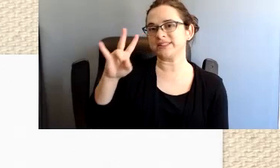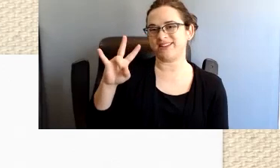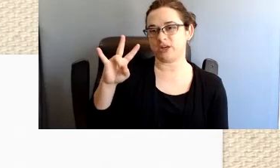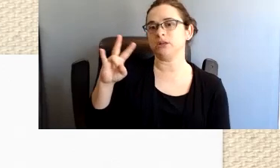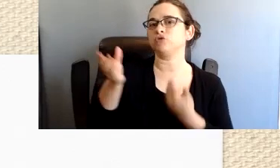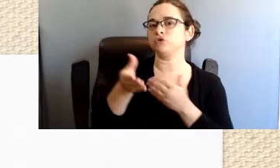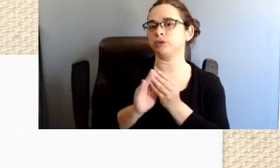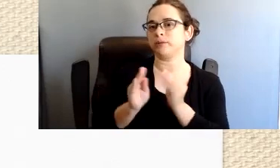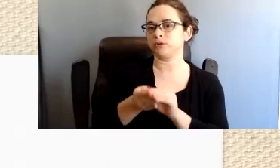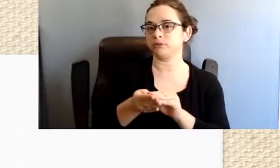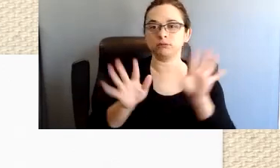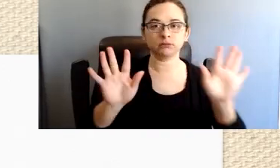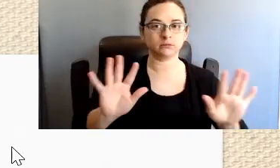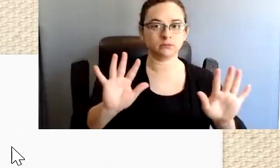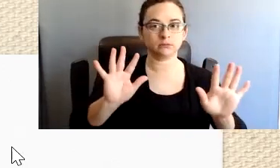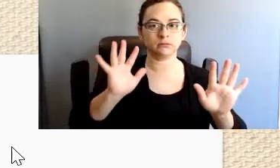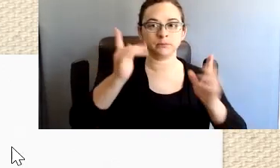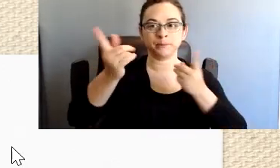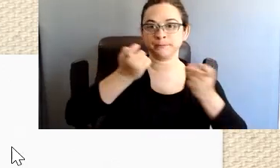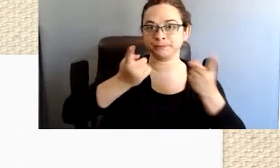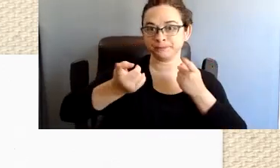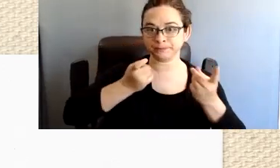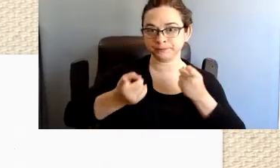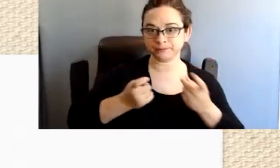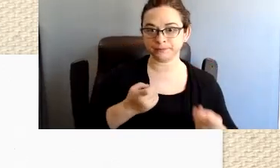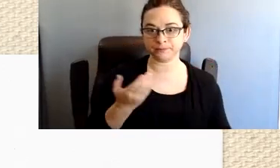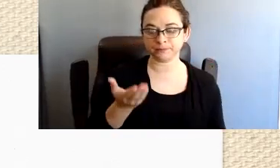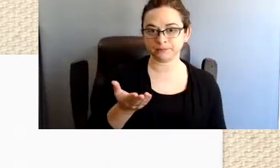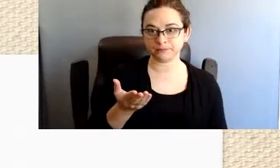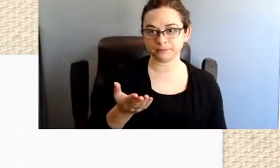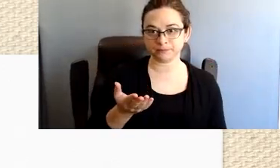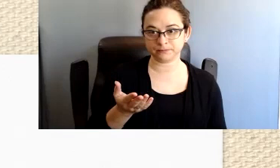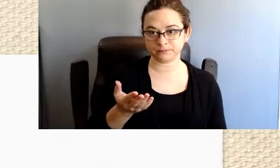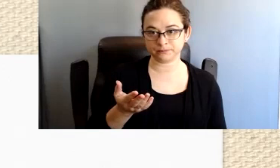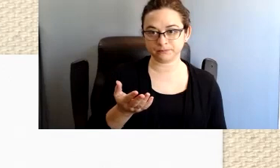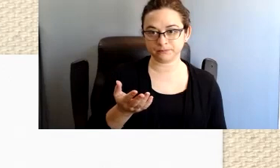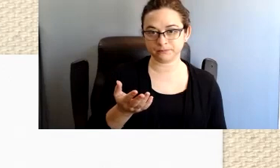Okay, any questions about our students and the things that they go through?